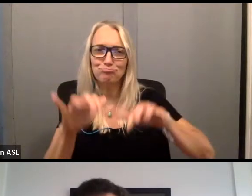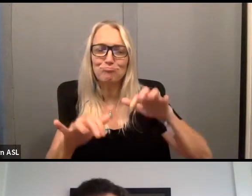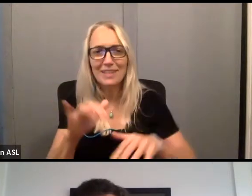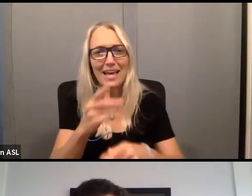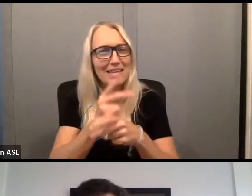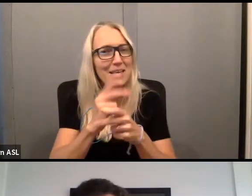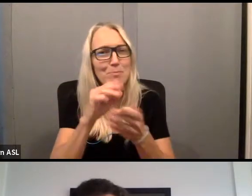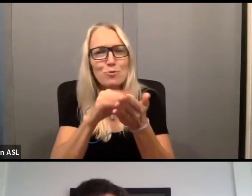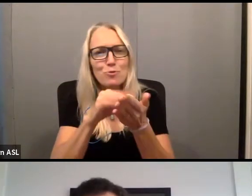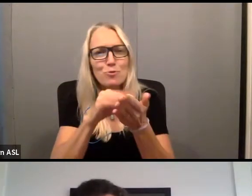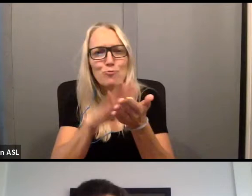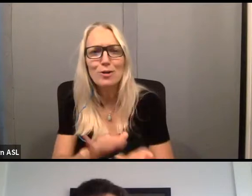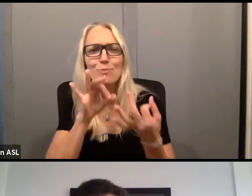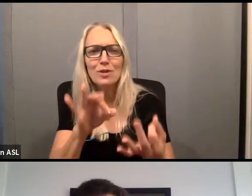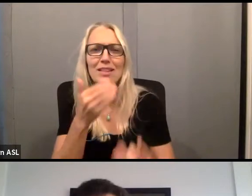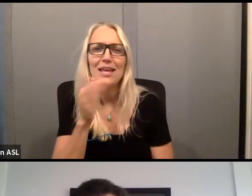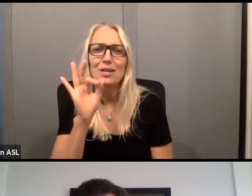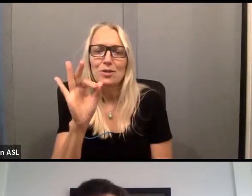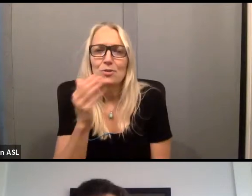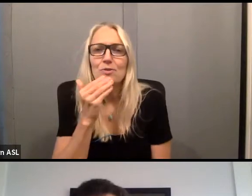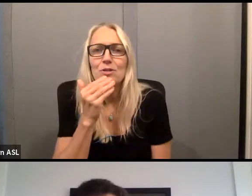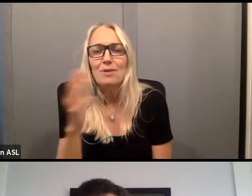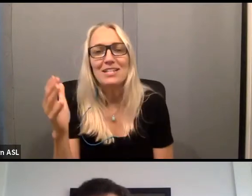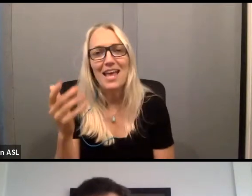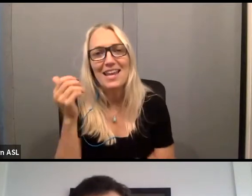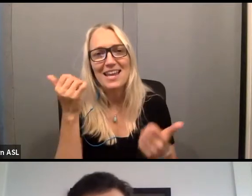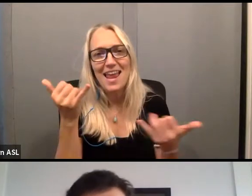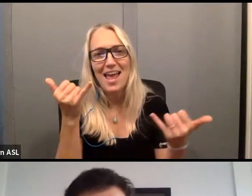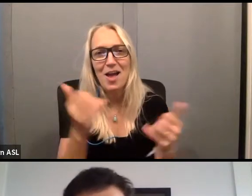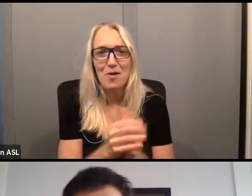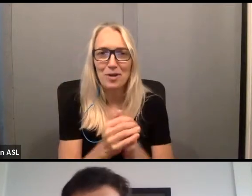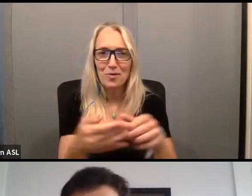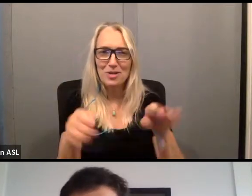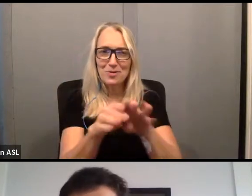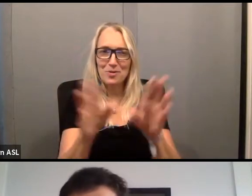us. Thank you. And with that, I'd like to close the meeting. Have a great